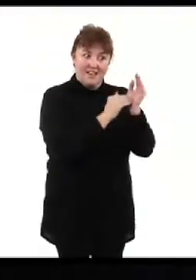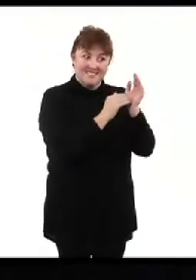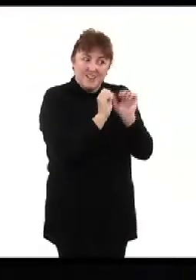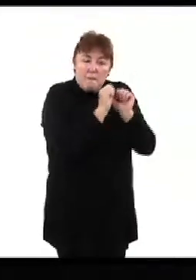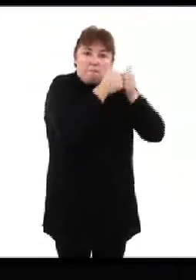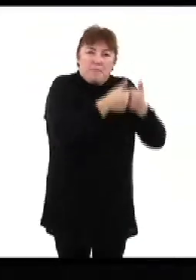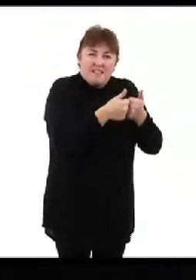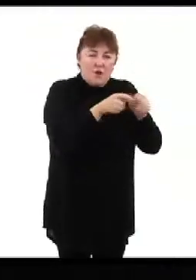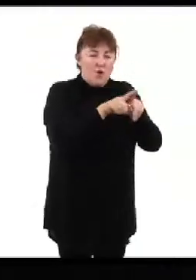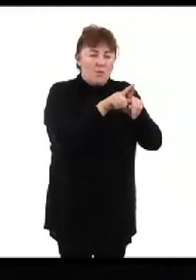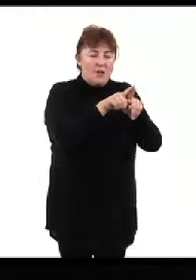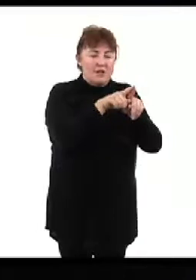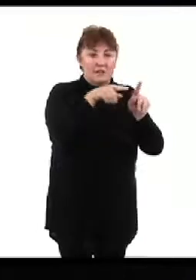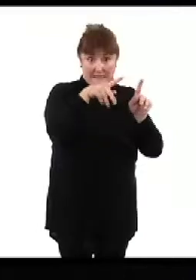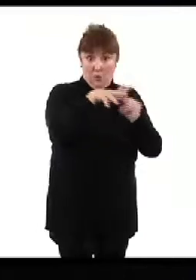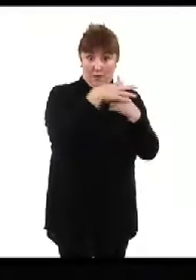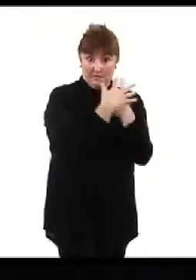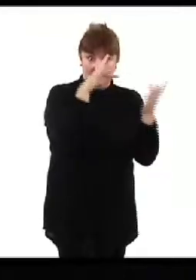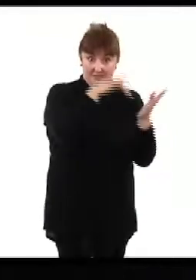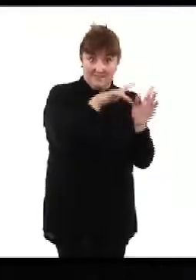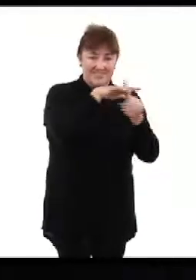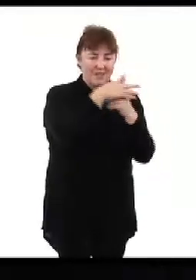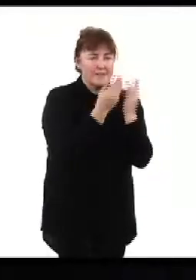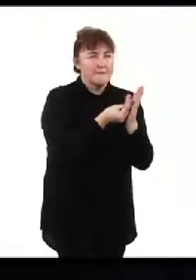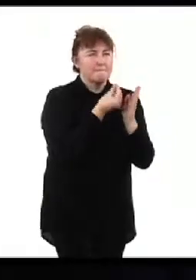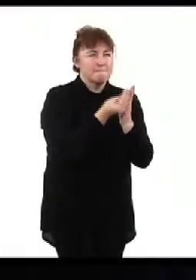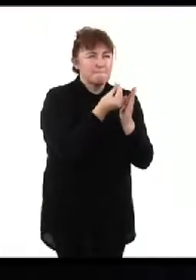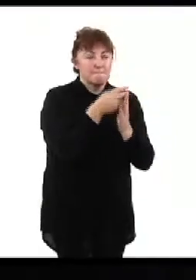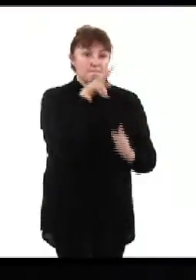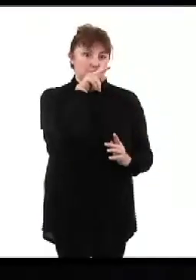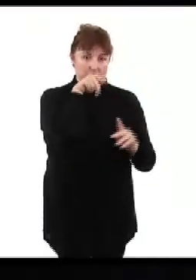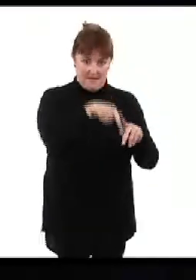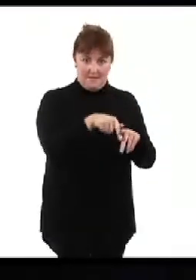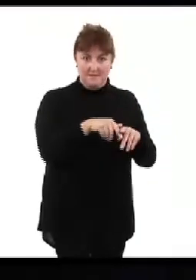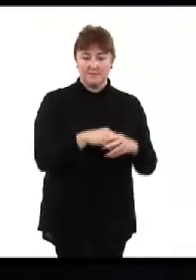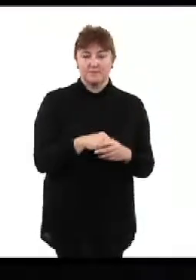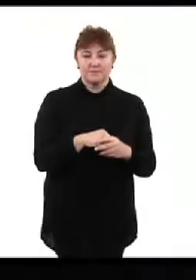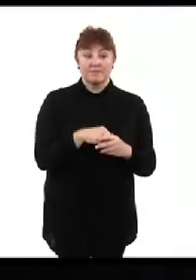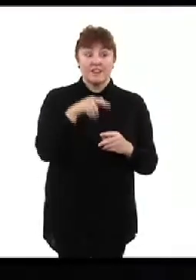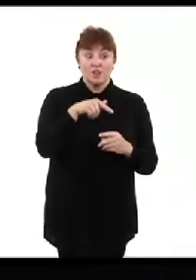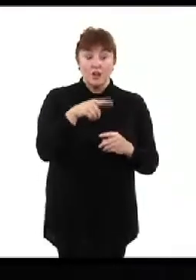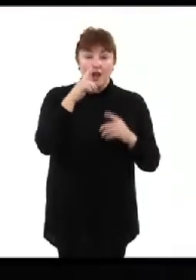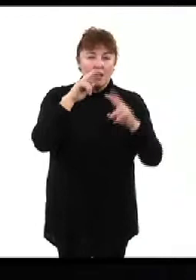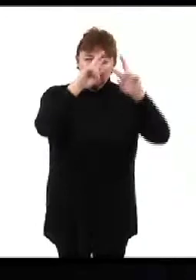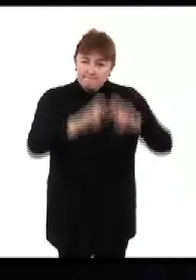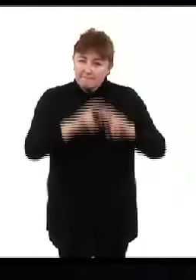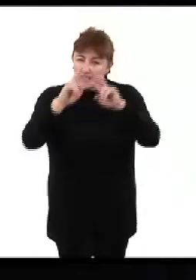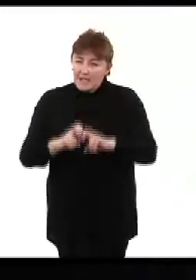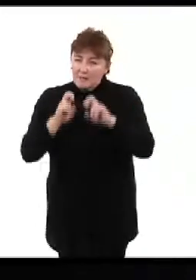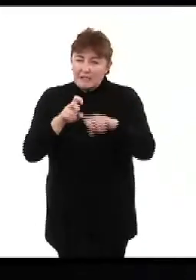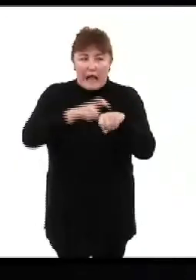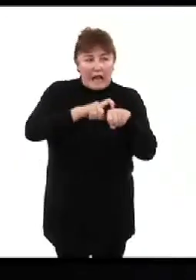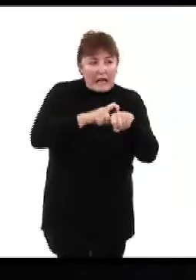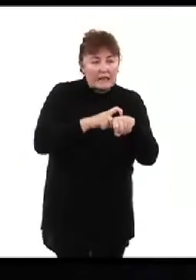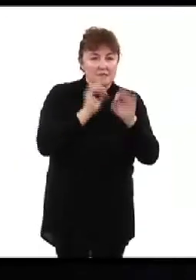So what that suggests is, just like for speech, where you retrieve the onset of a word, you also retrieve the onset of a sign when you're